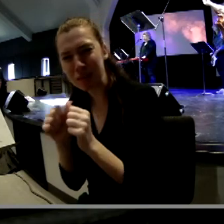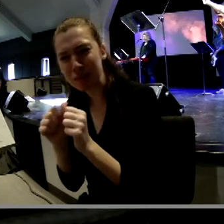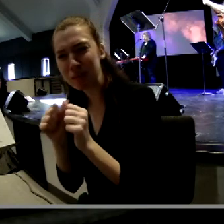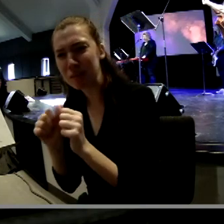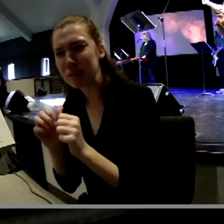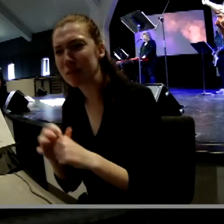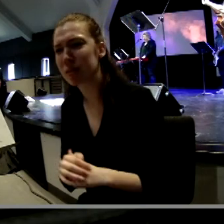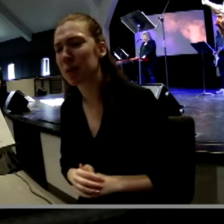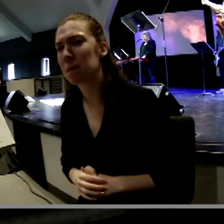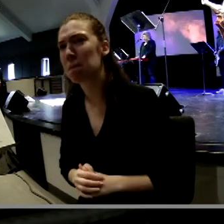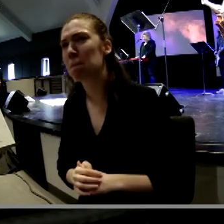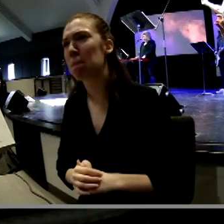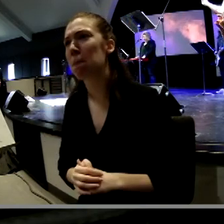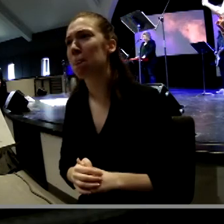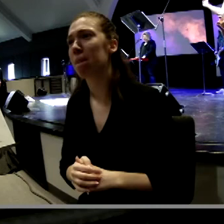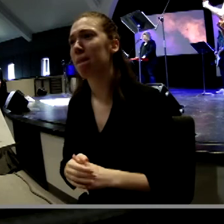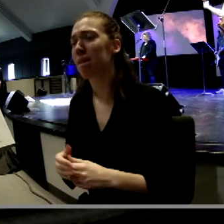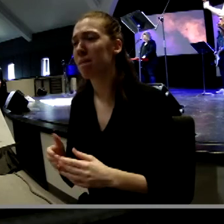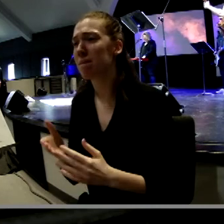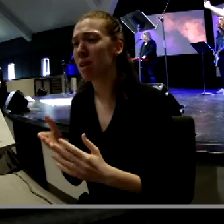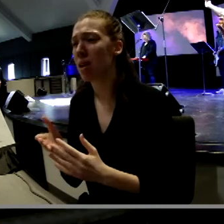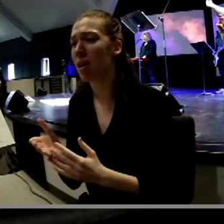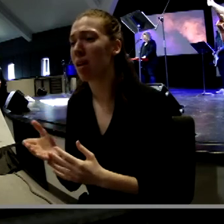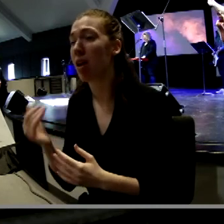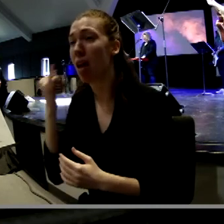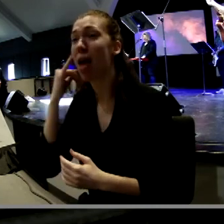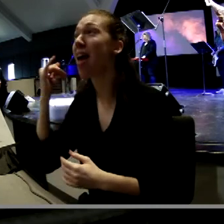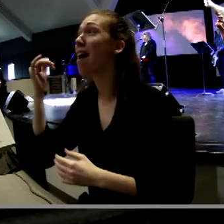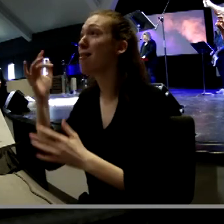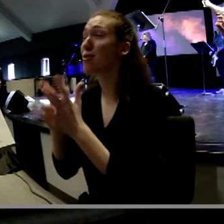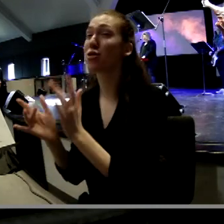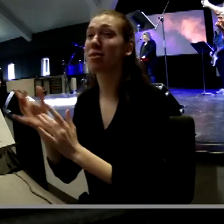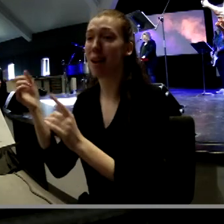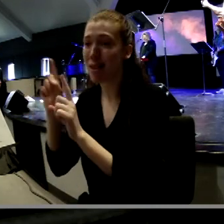There's nothing that you can't get through with Christ helping you get through.